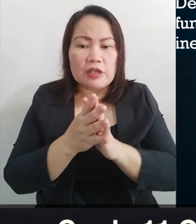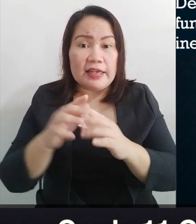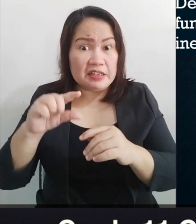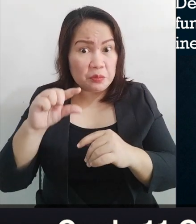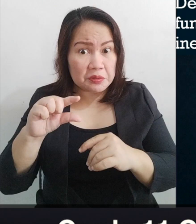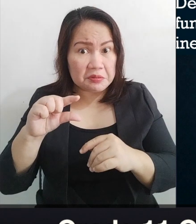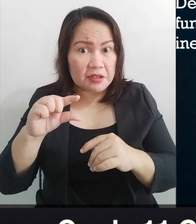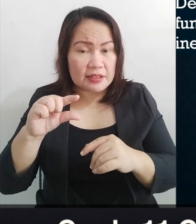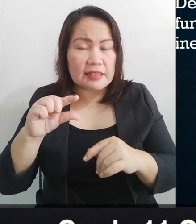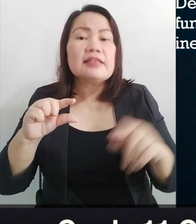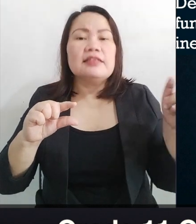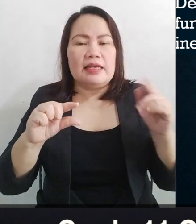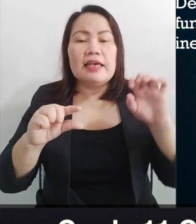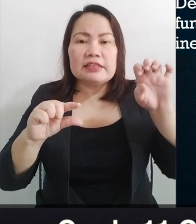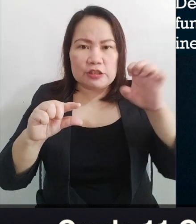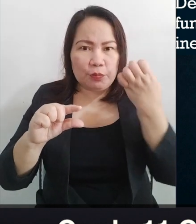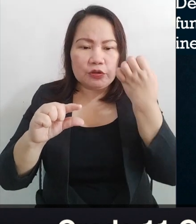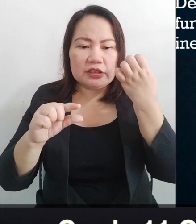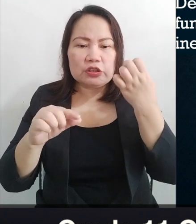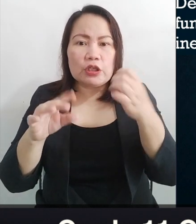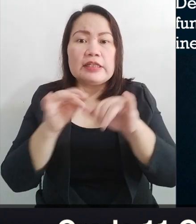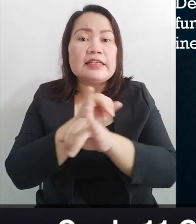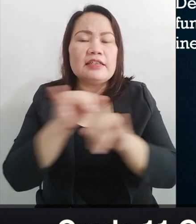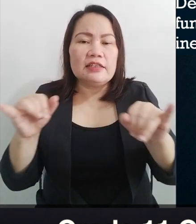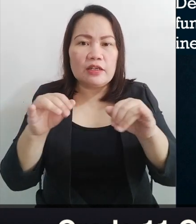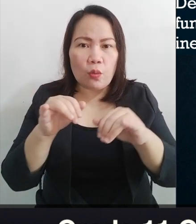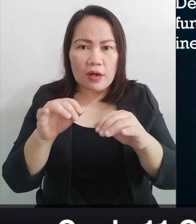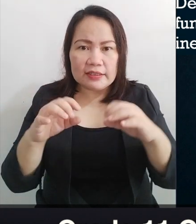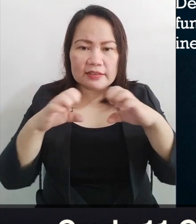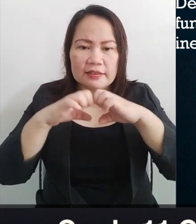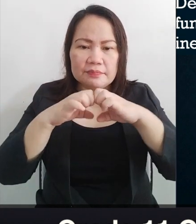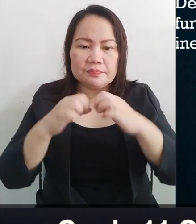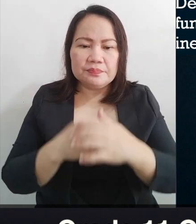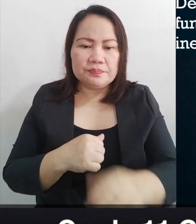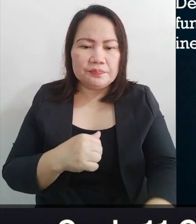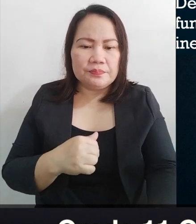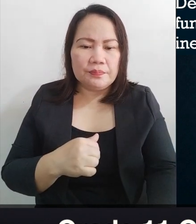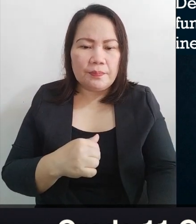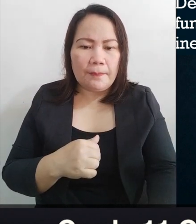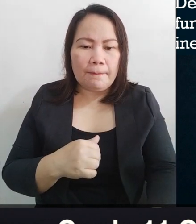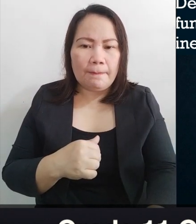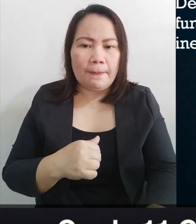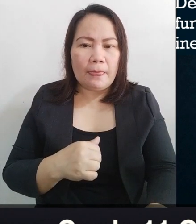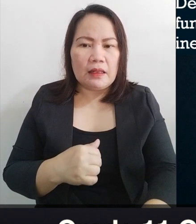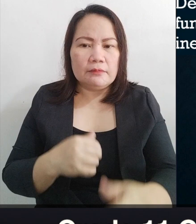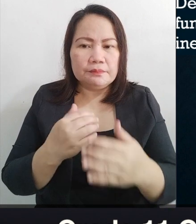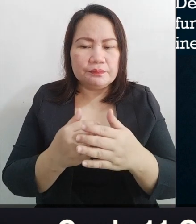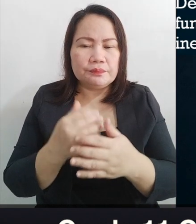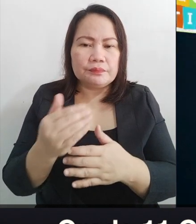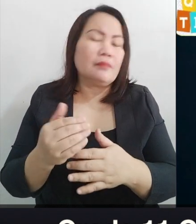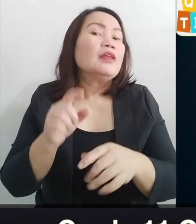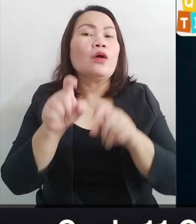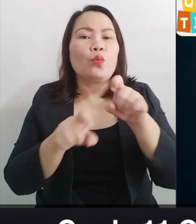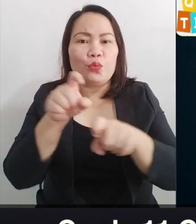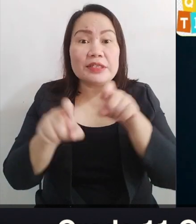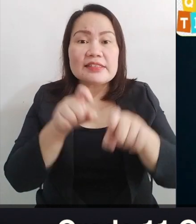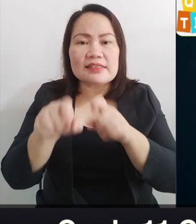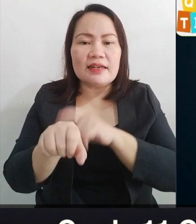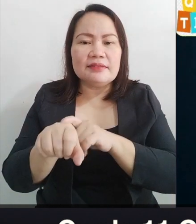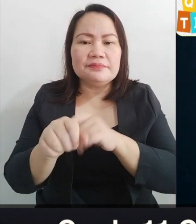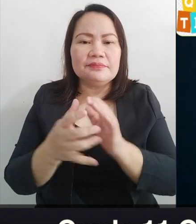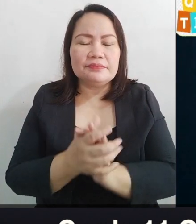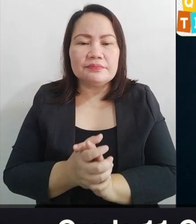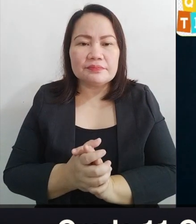So therefore, this is an exponential inequality. Okay.